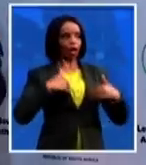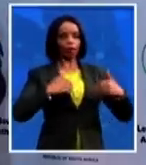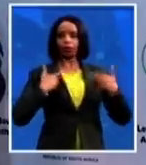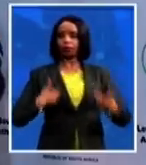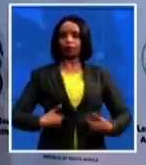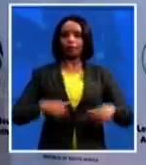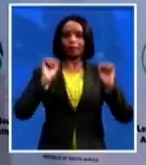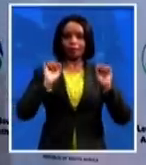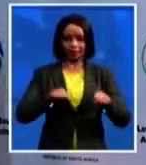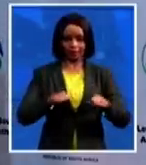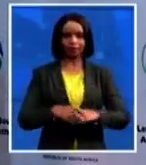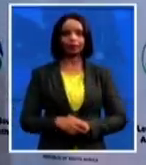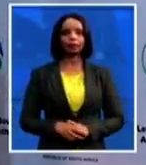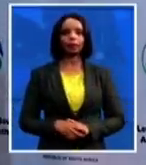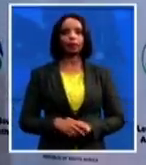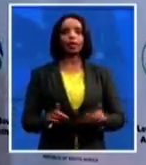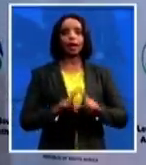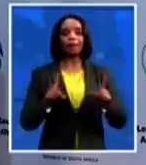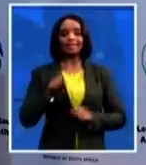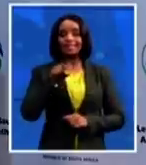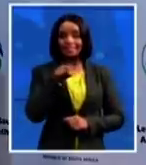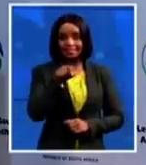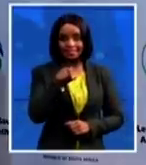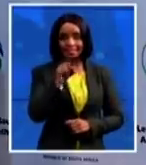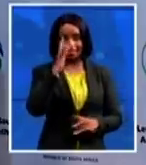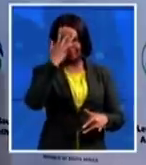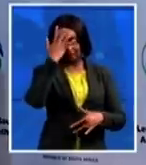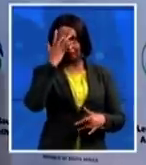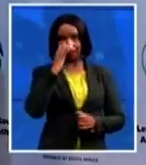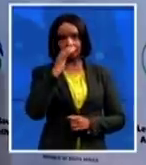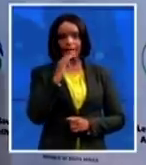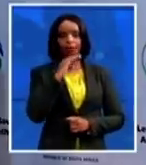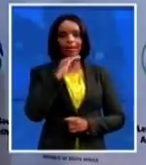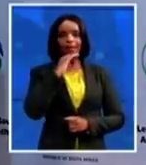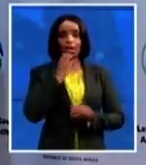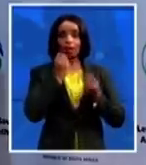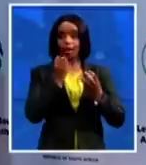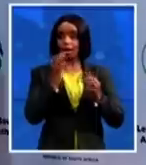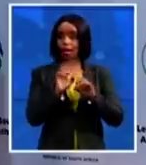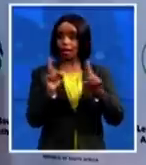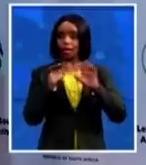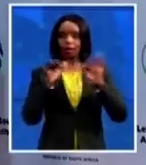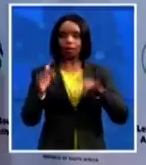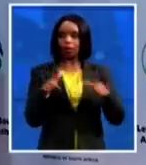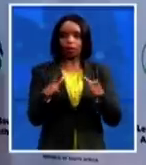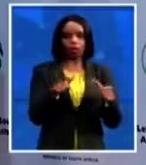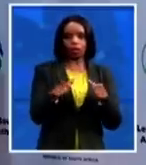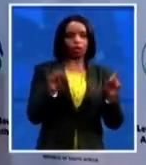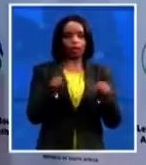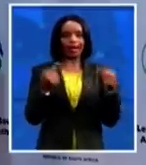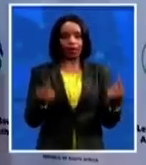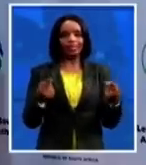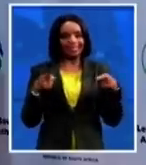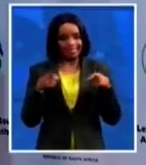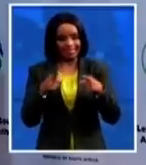you have, you may not be able to deal with. That's the balance we're speaking about. And we're saying now, the